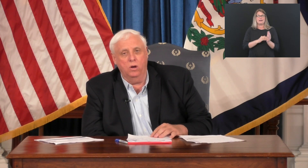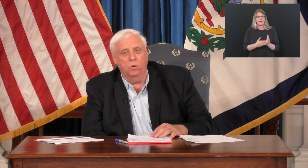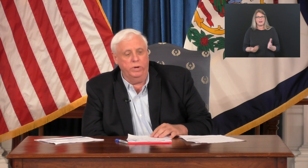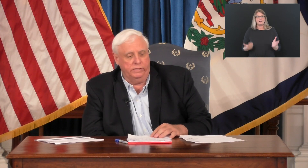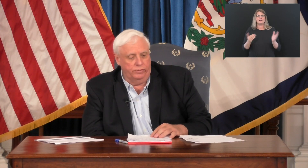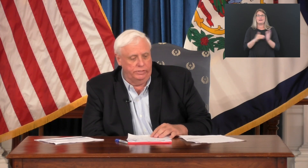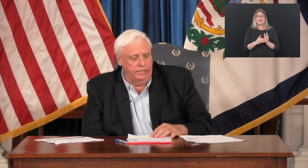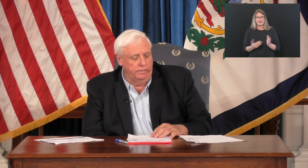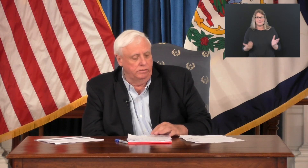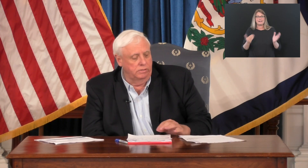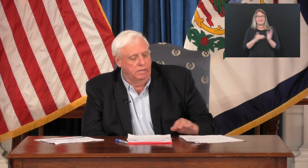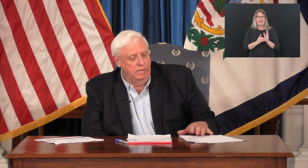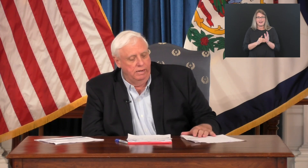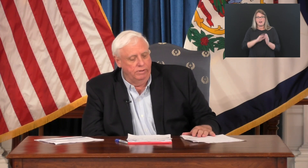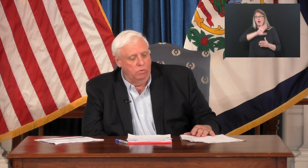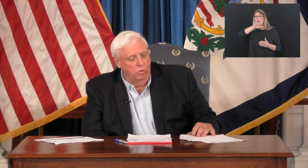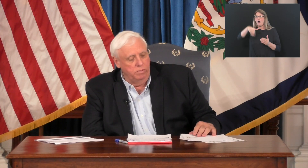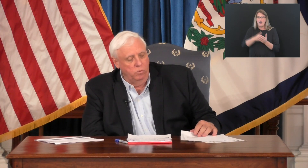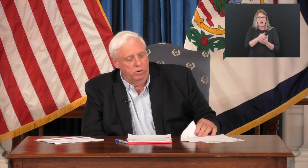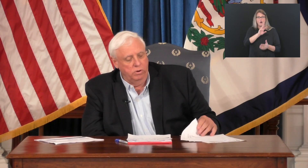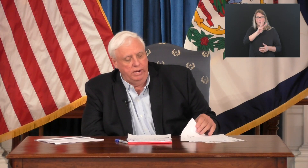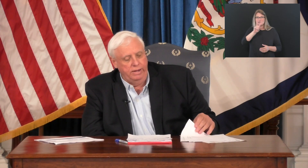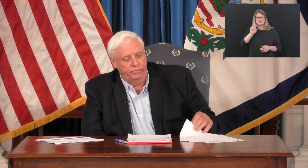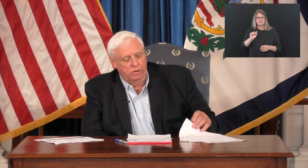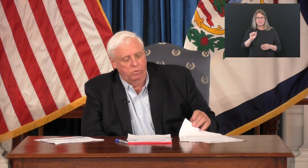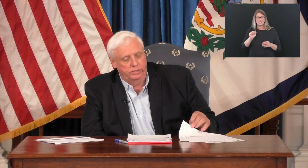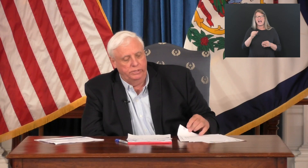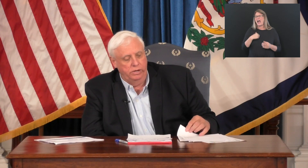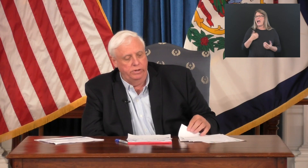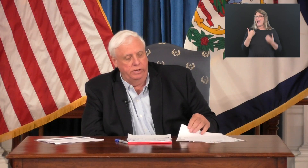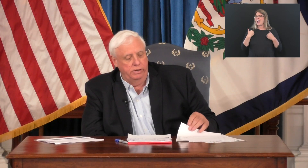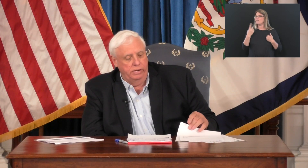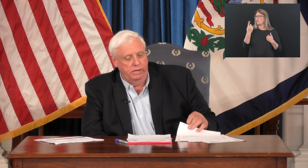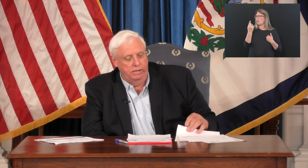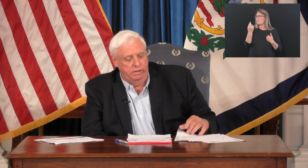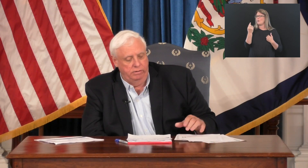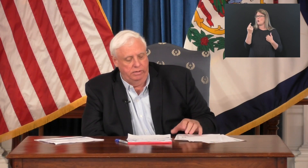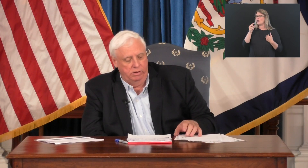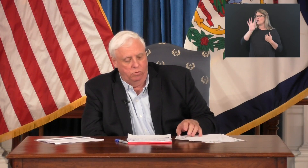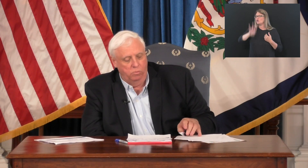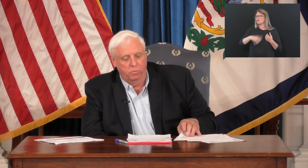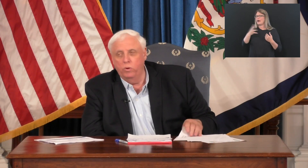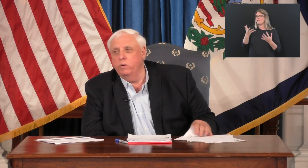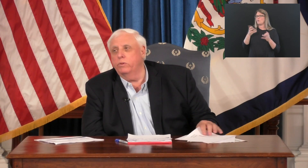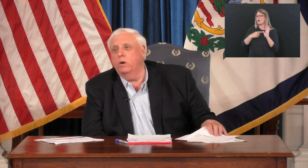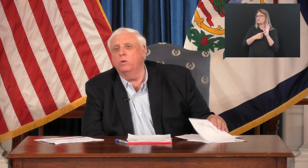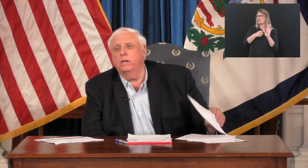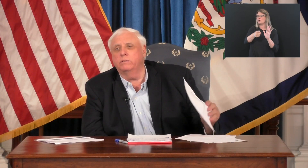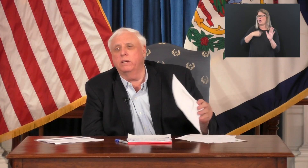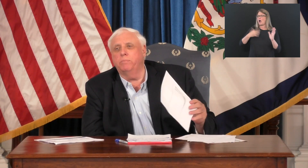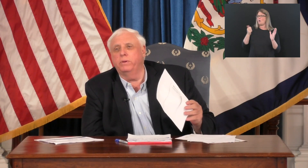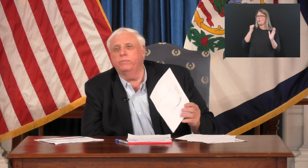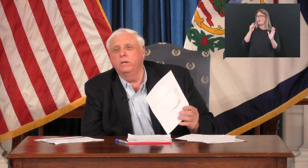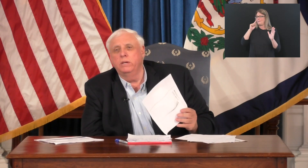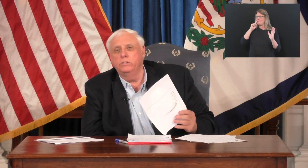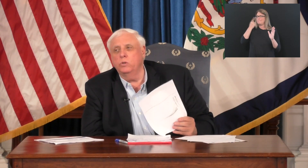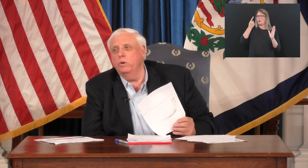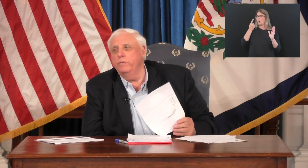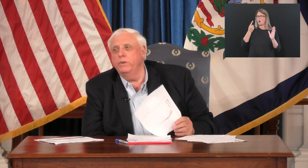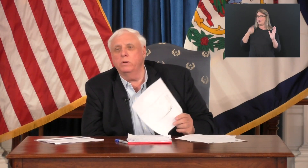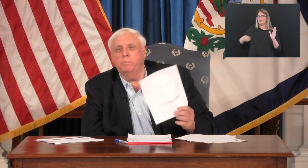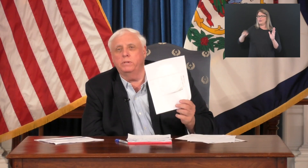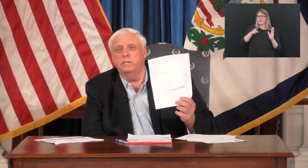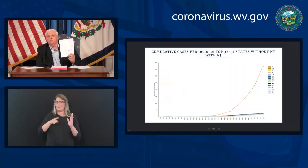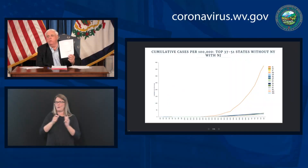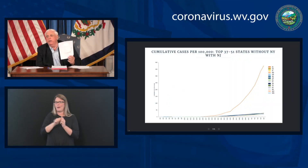to all West Virginians, and I've got one more graph that I want to show you, and I won't bore you with a whole lot of stuff, but Jordan,